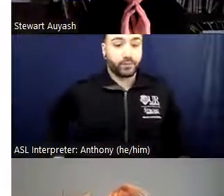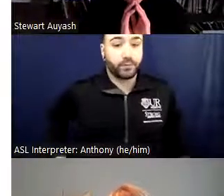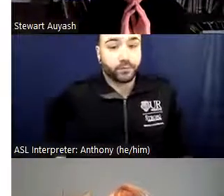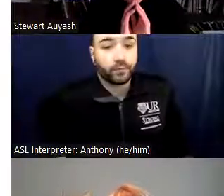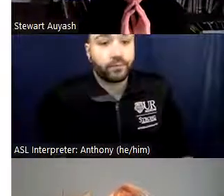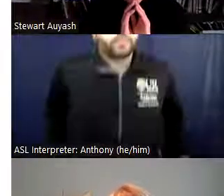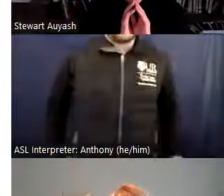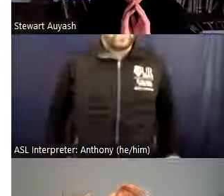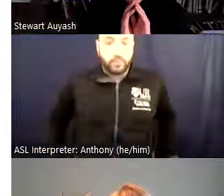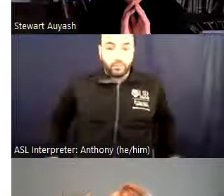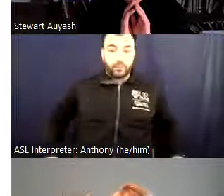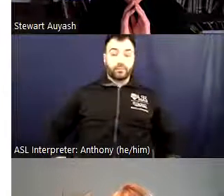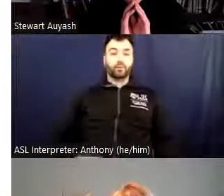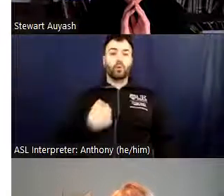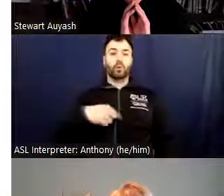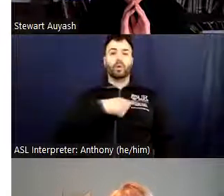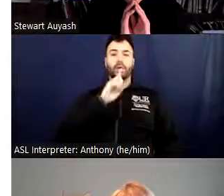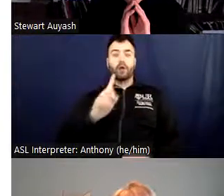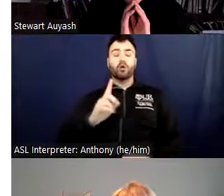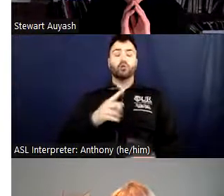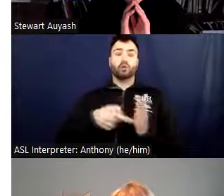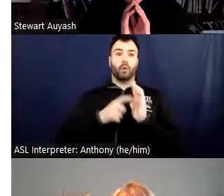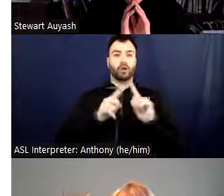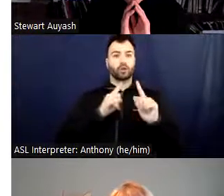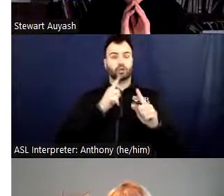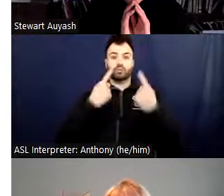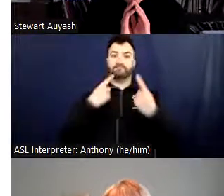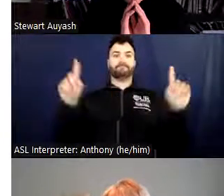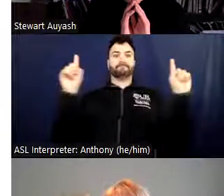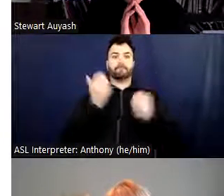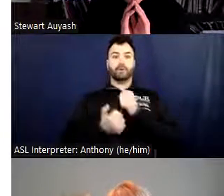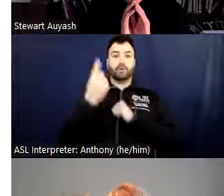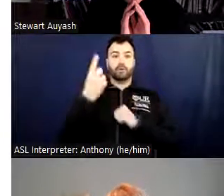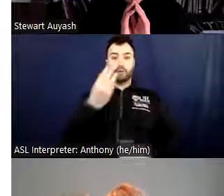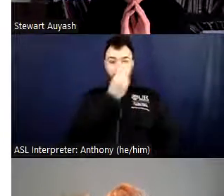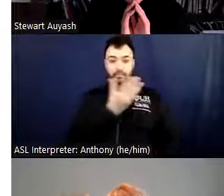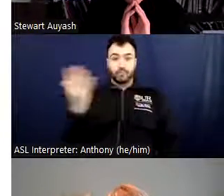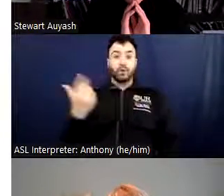We do have to do these official disclosures to individuals that we have no